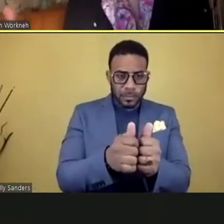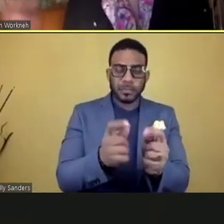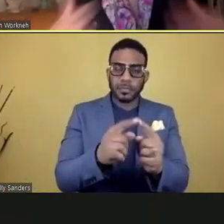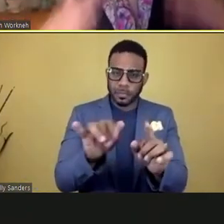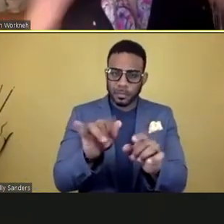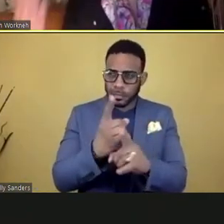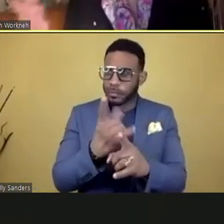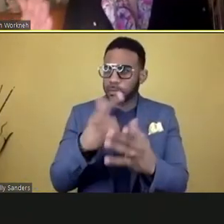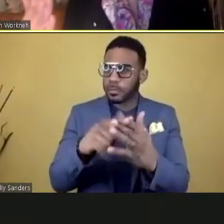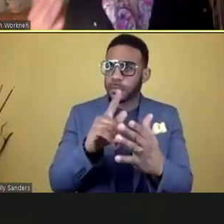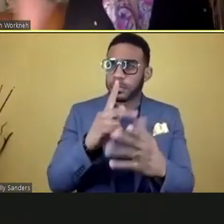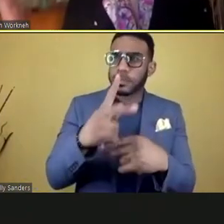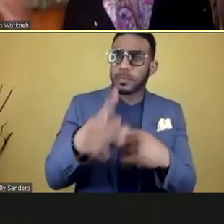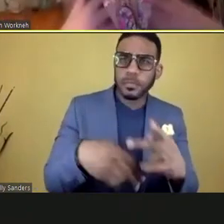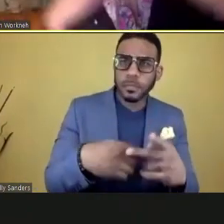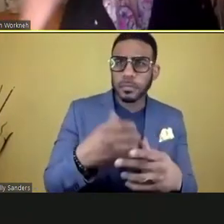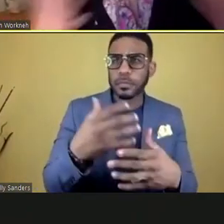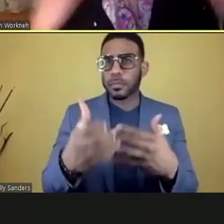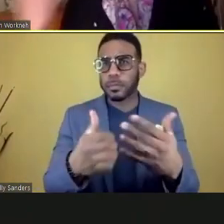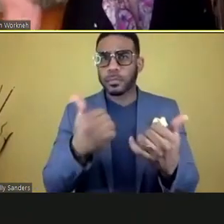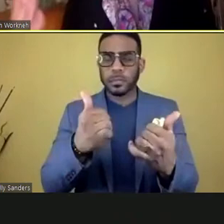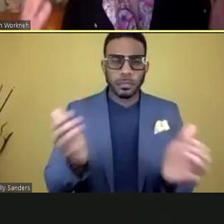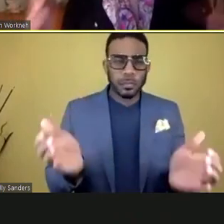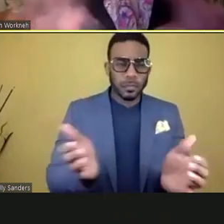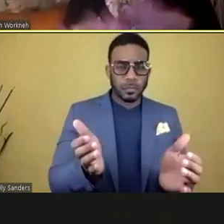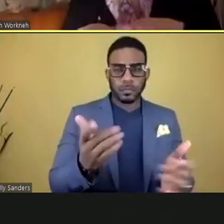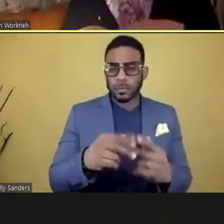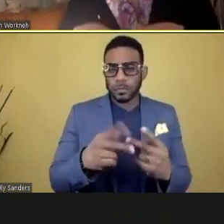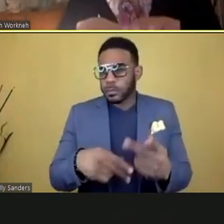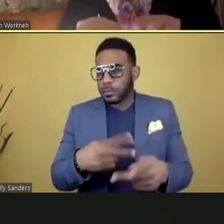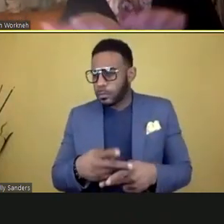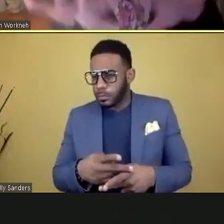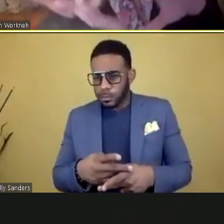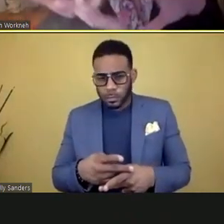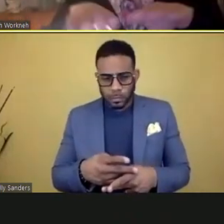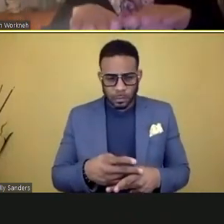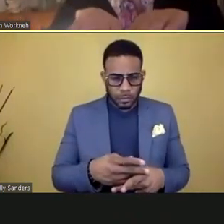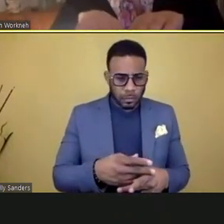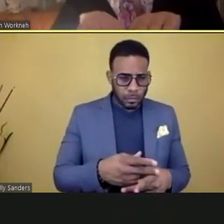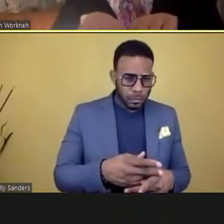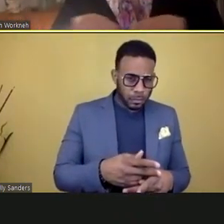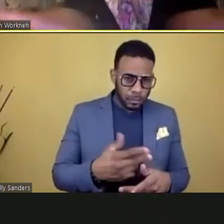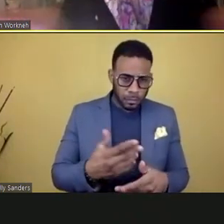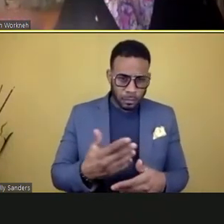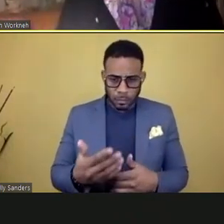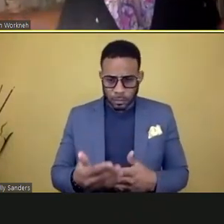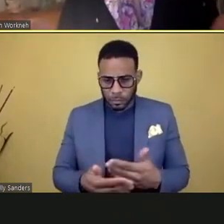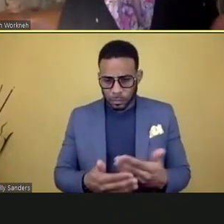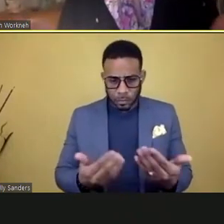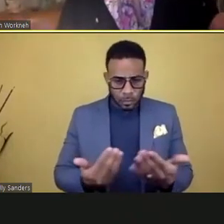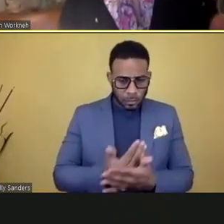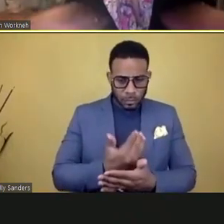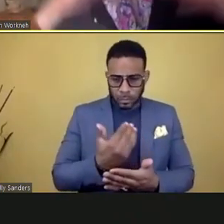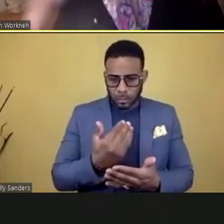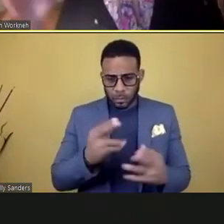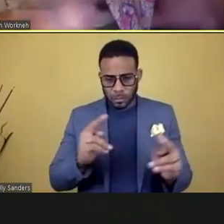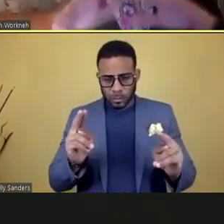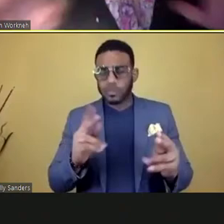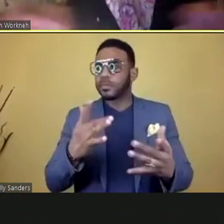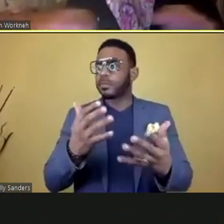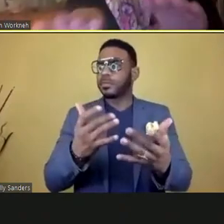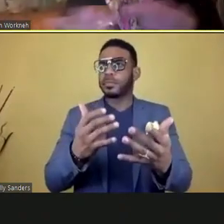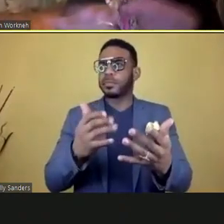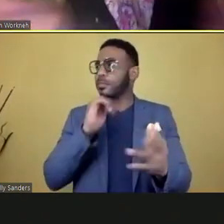right? Like what are the kinds of things that you're trying to encourage? What kind of neutrality, like